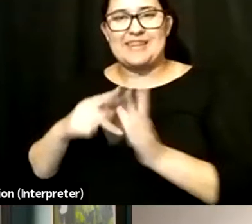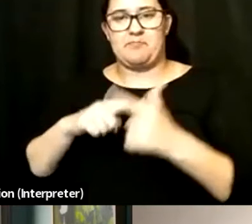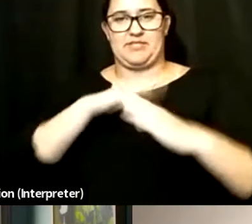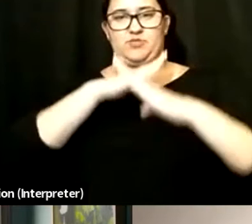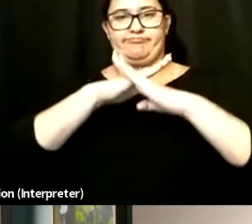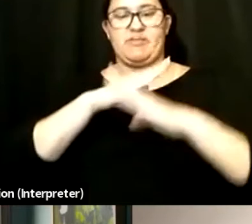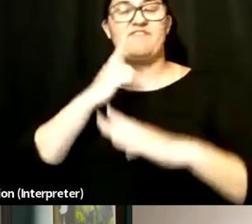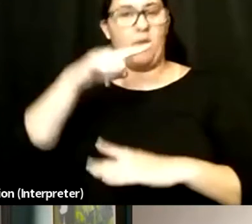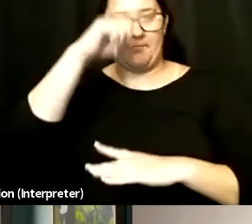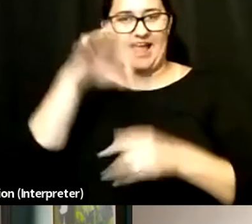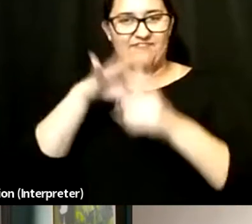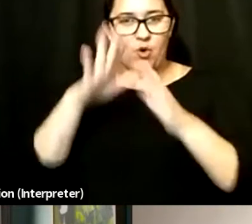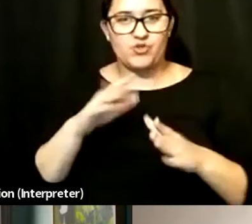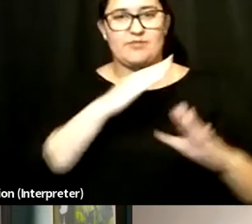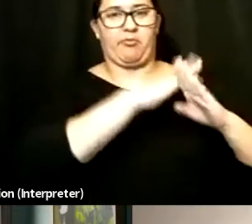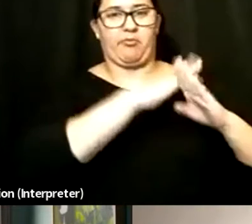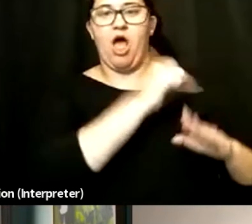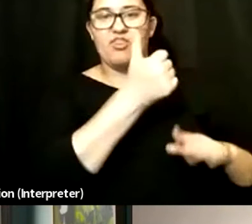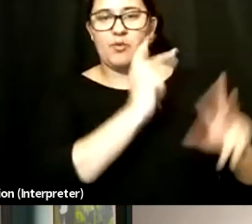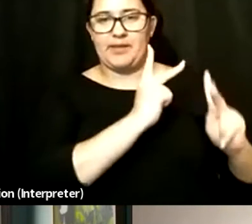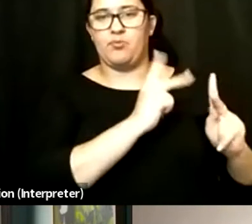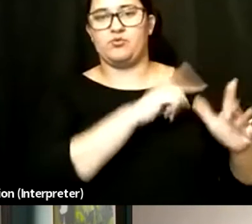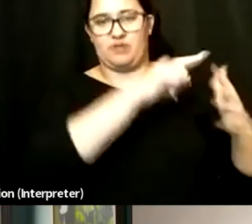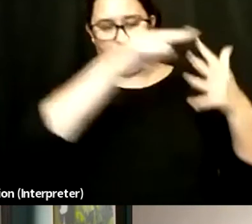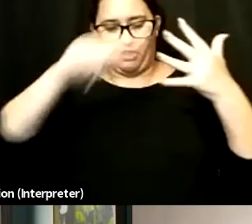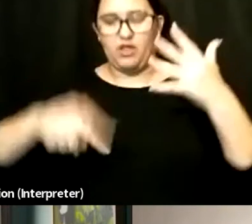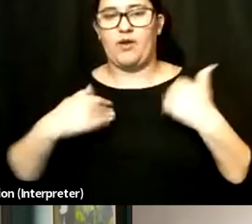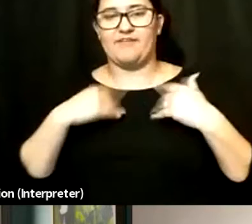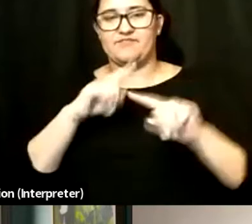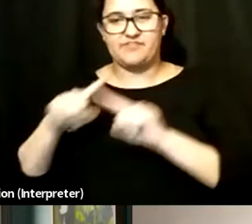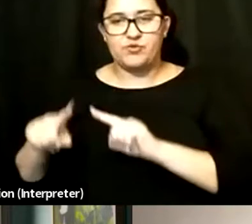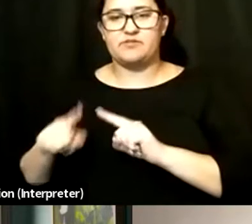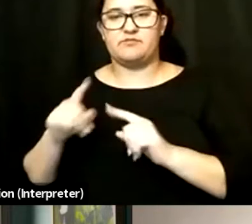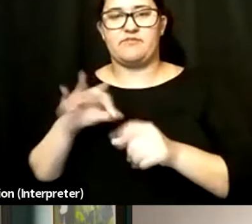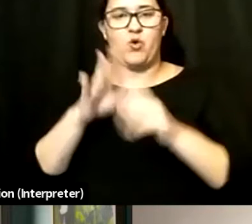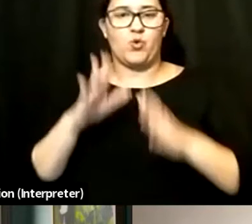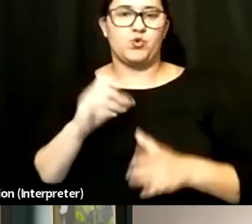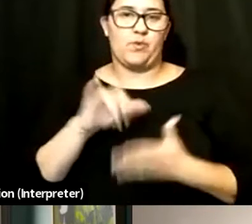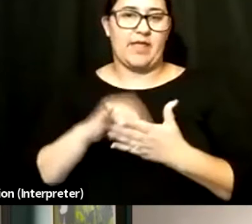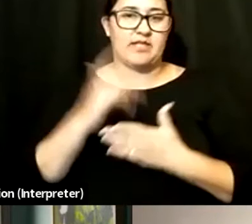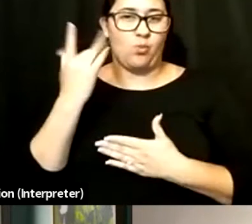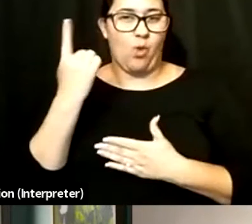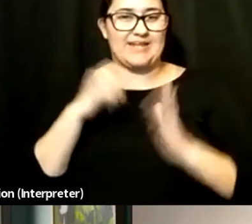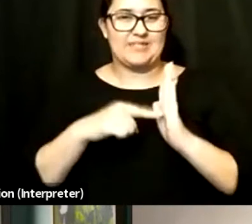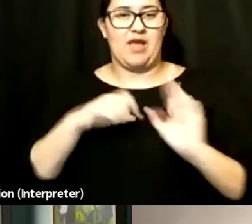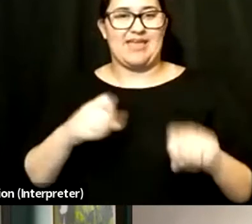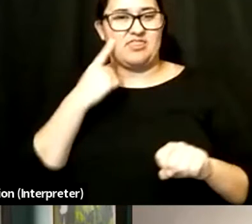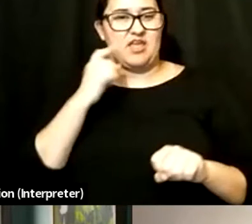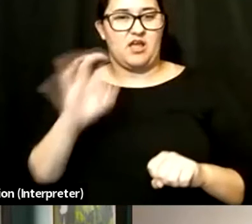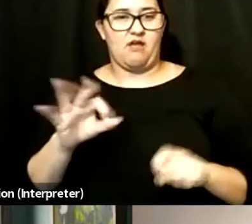disability in some way. So that is the biggest example I can think of. And I love